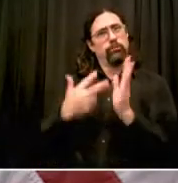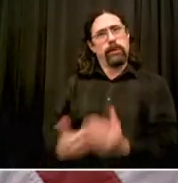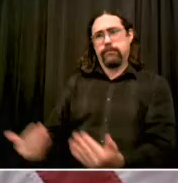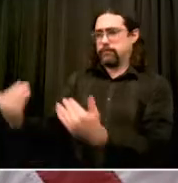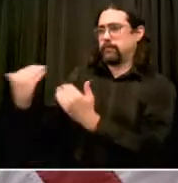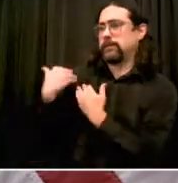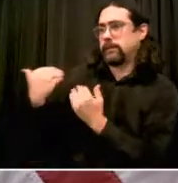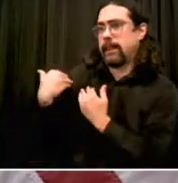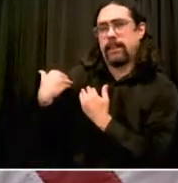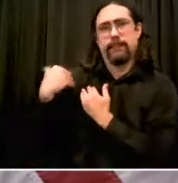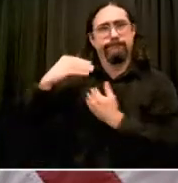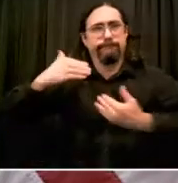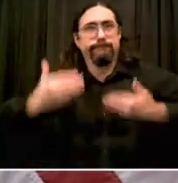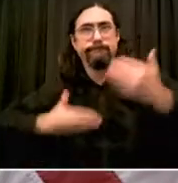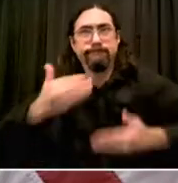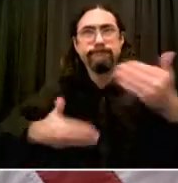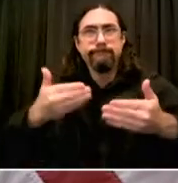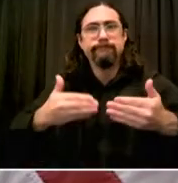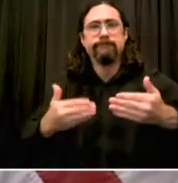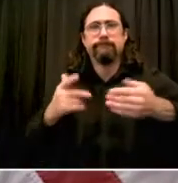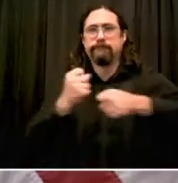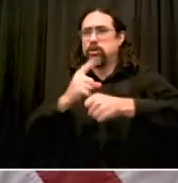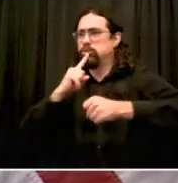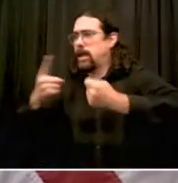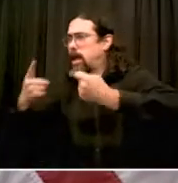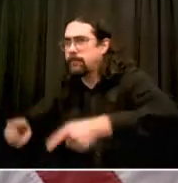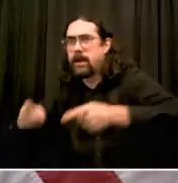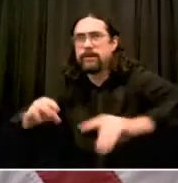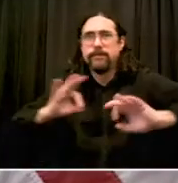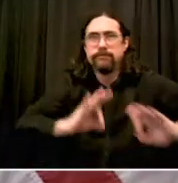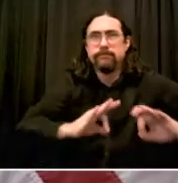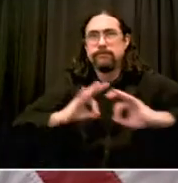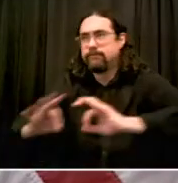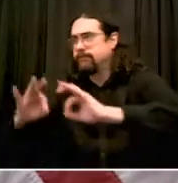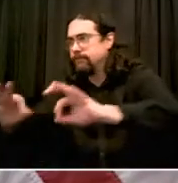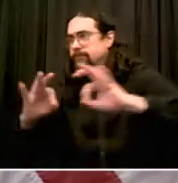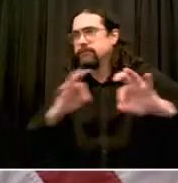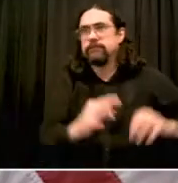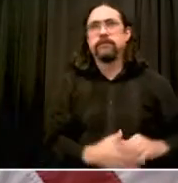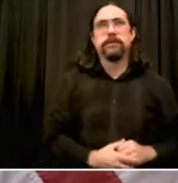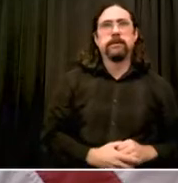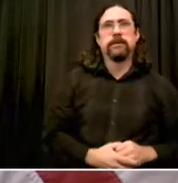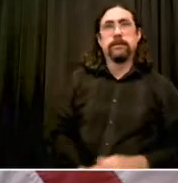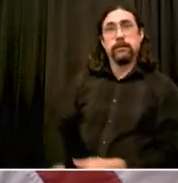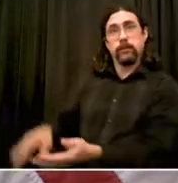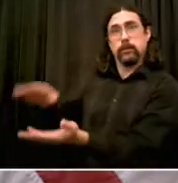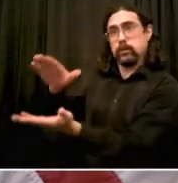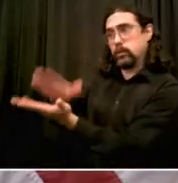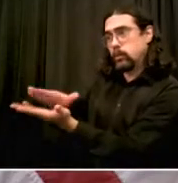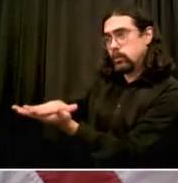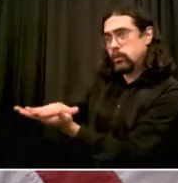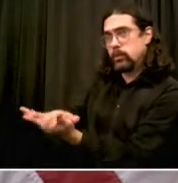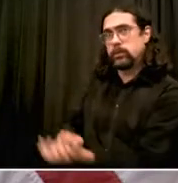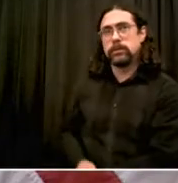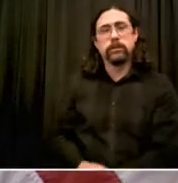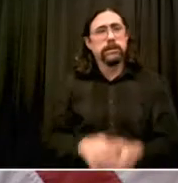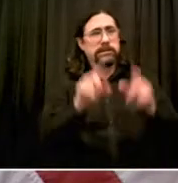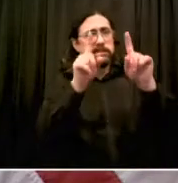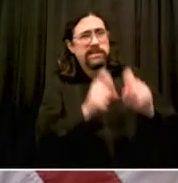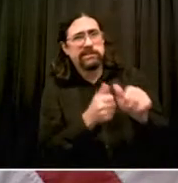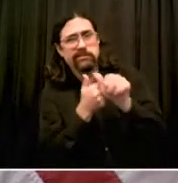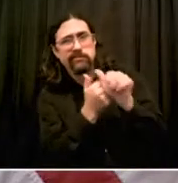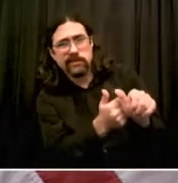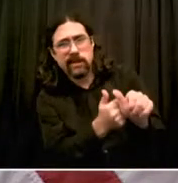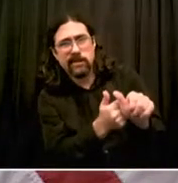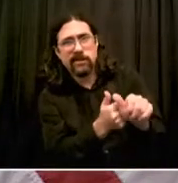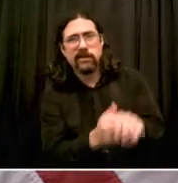safe and smart way, we're getting as much support for communities like opening up the pools. There's nothing about the